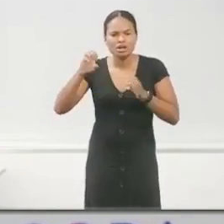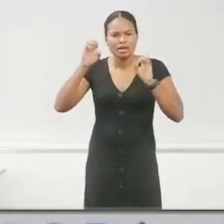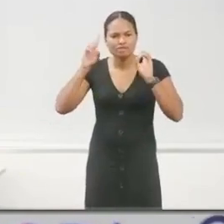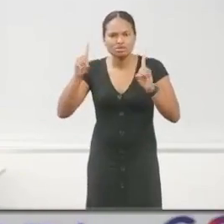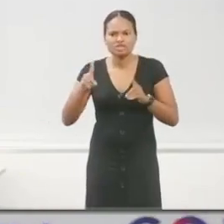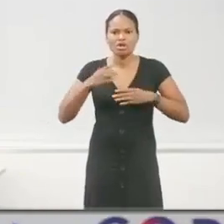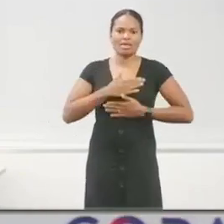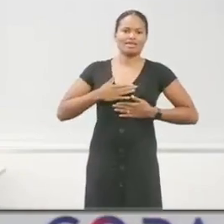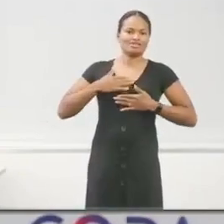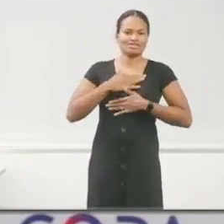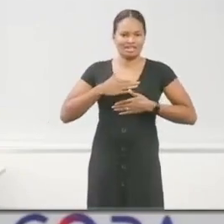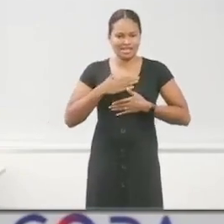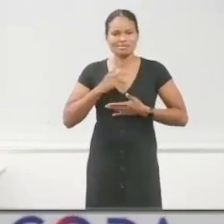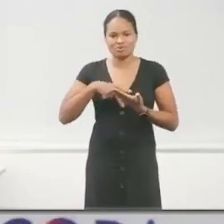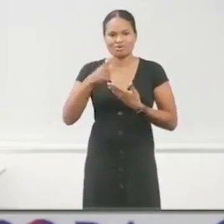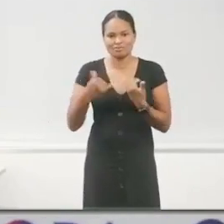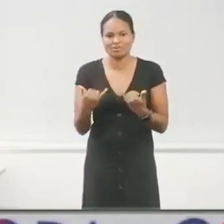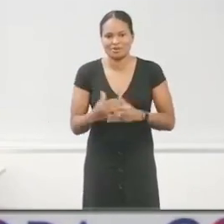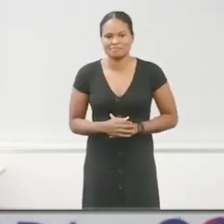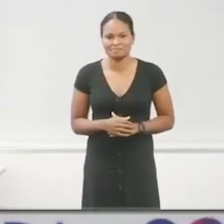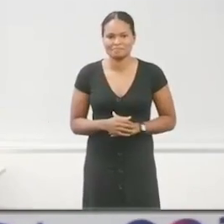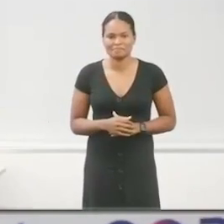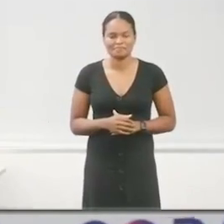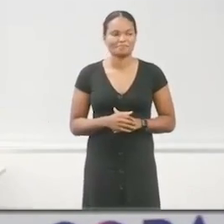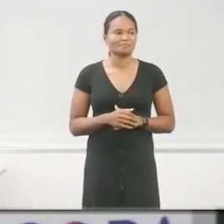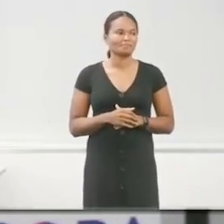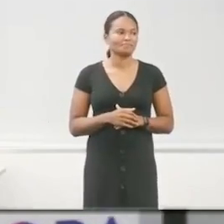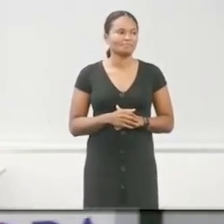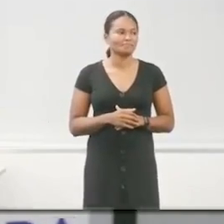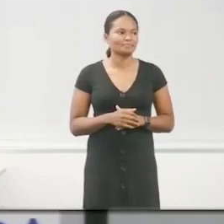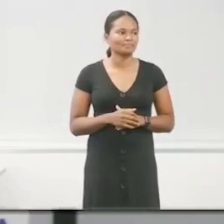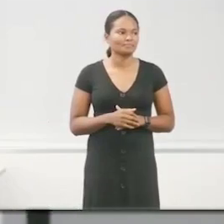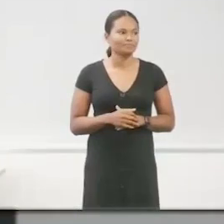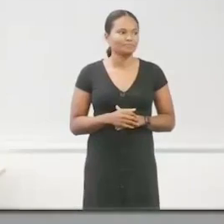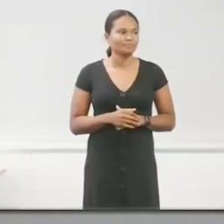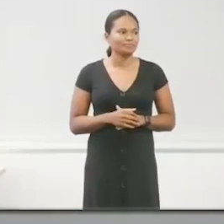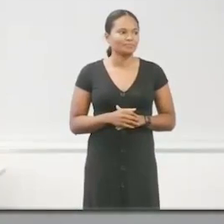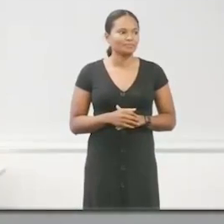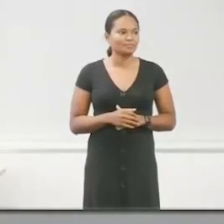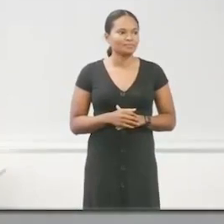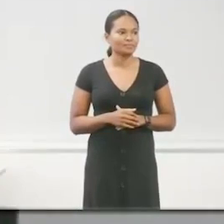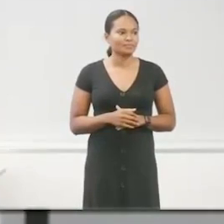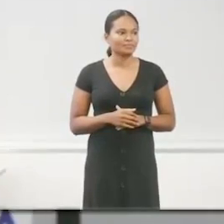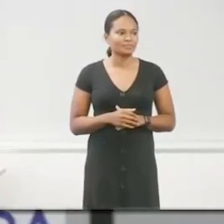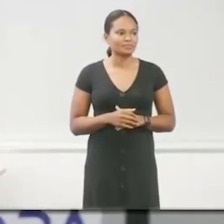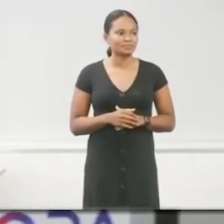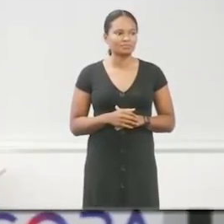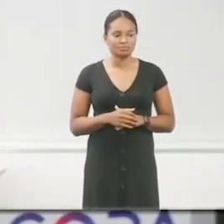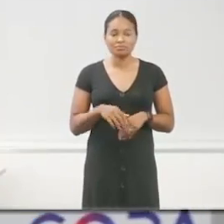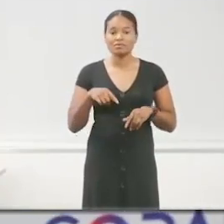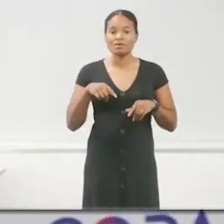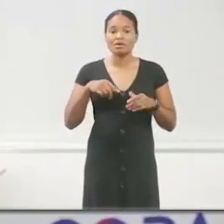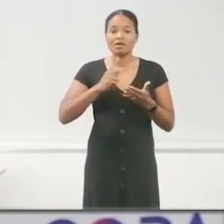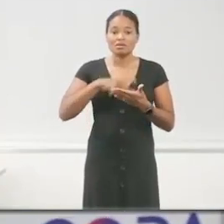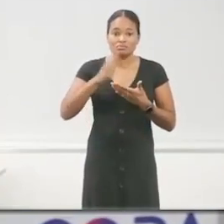of program today. One of the things that we've integrated into each of the programs that we've done